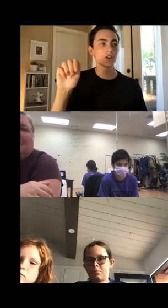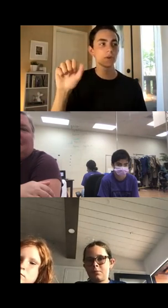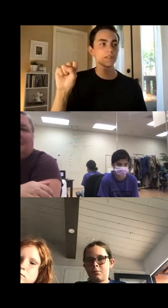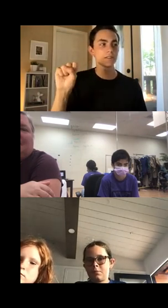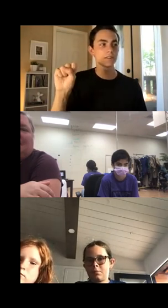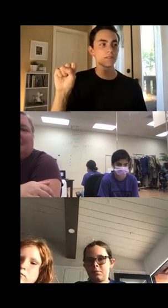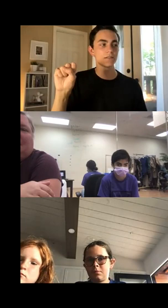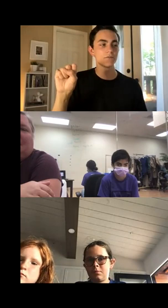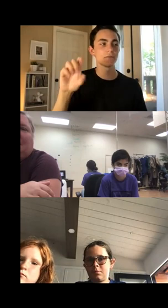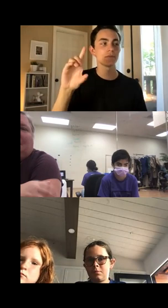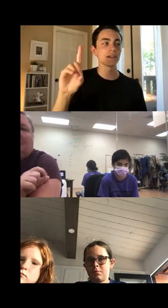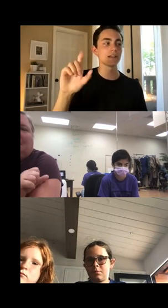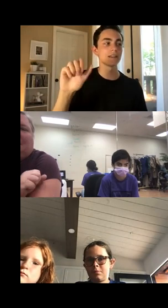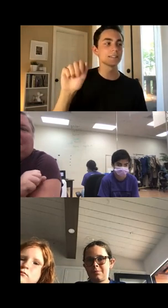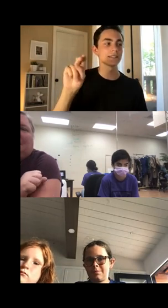Thomas,